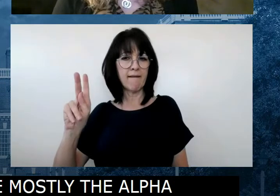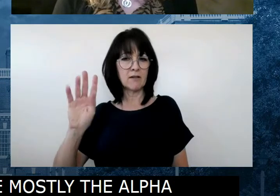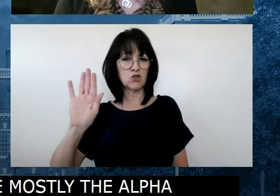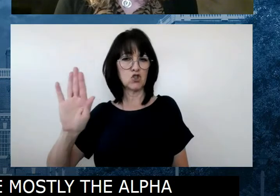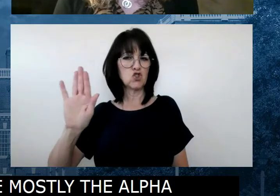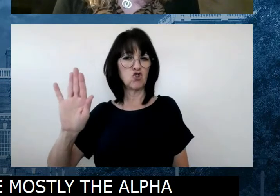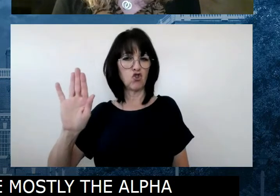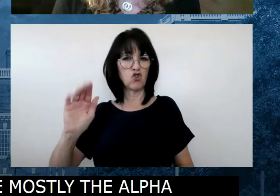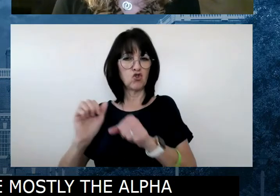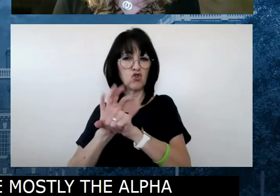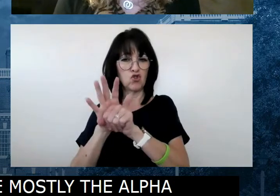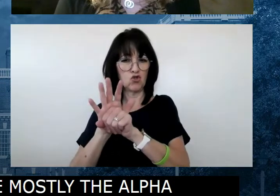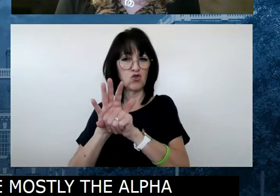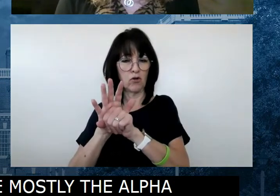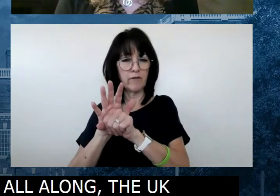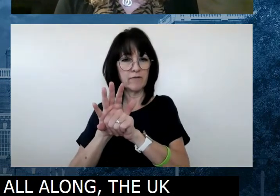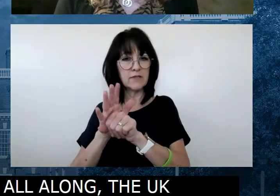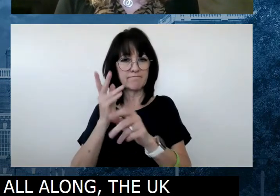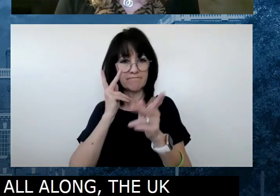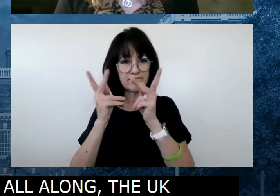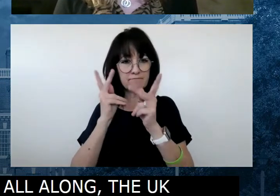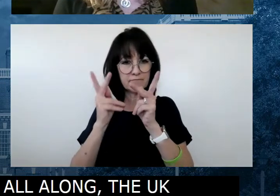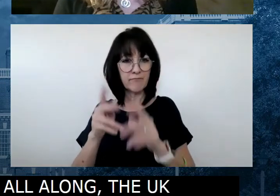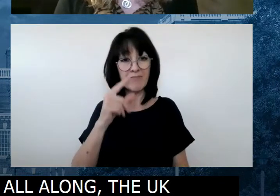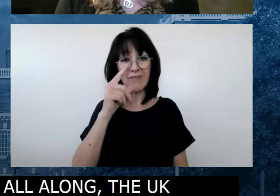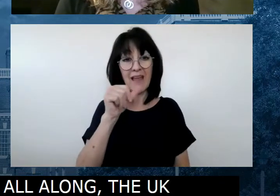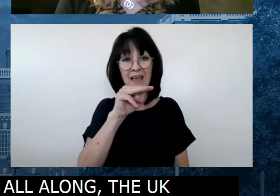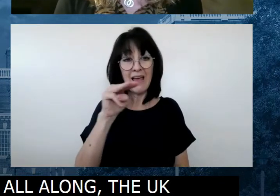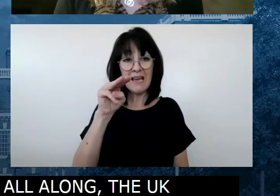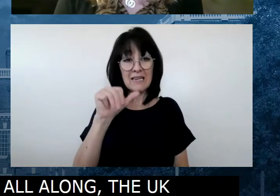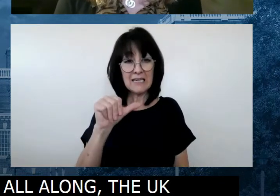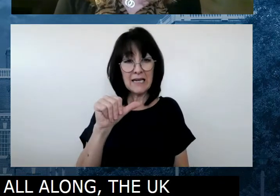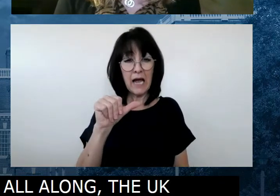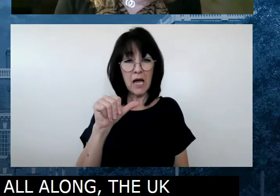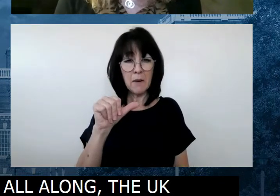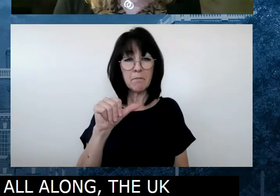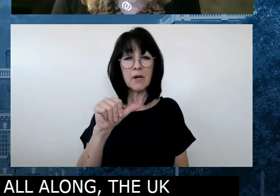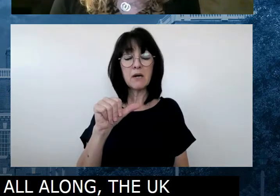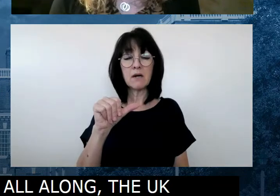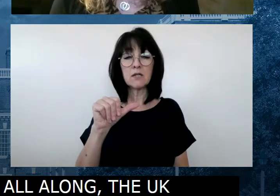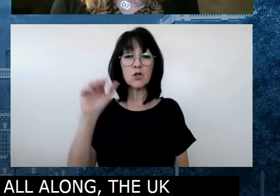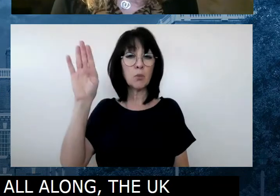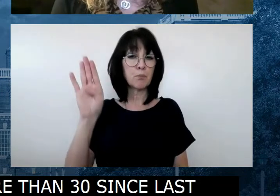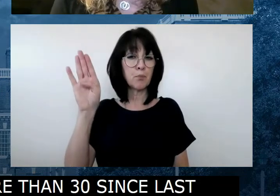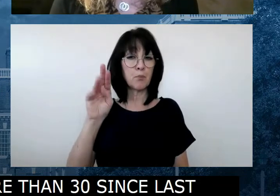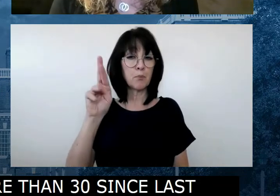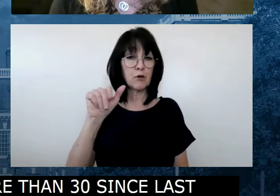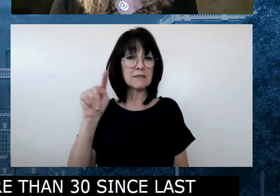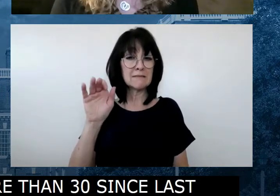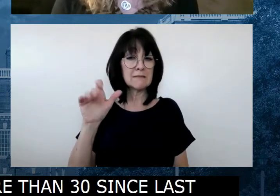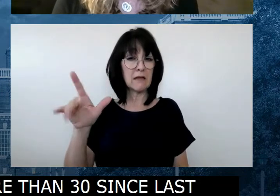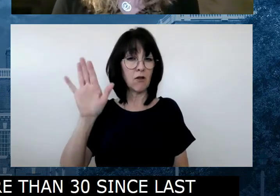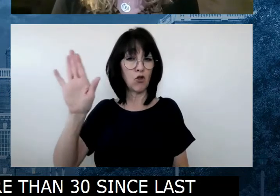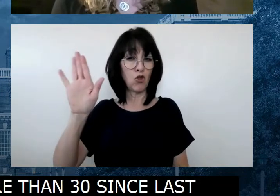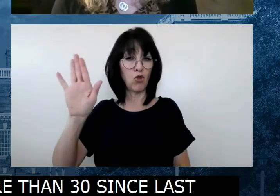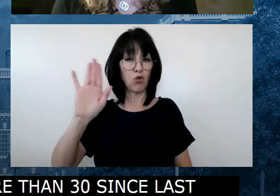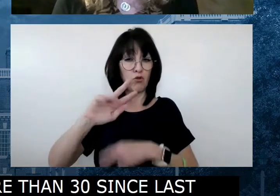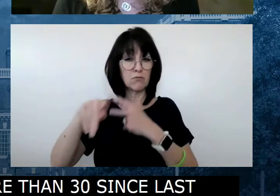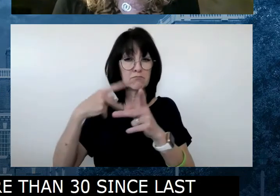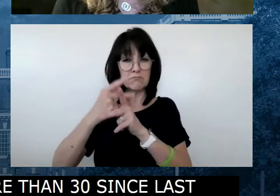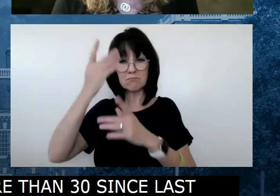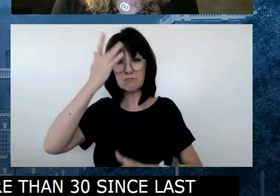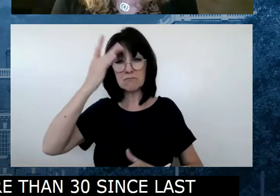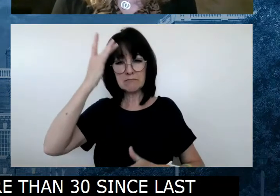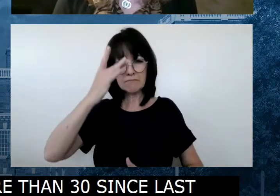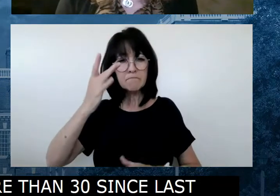since last week. The Gamma variant has increased by 6. The Delta variant is the one that we're keeping the closest eye on